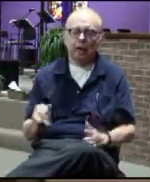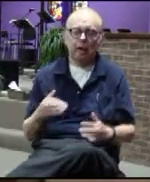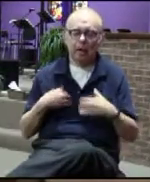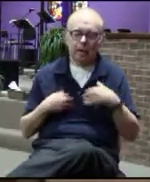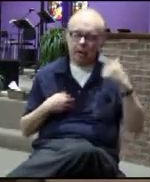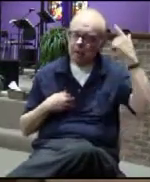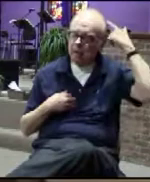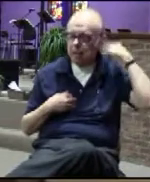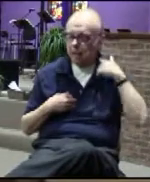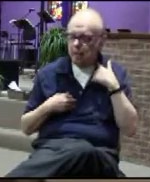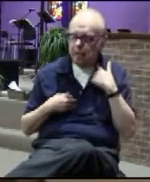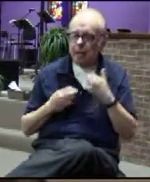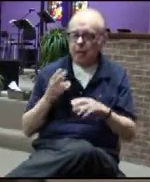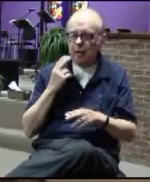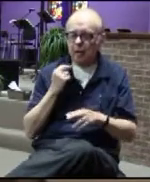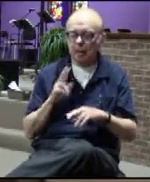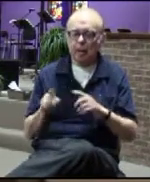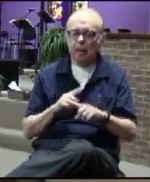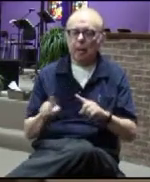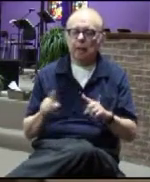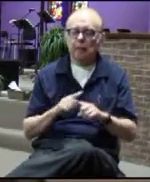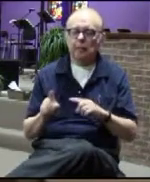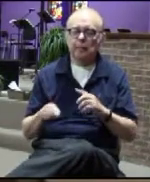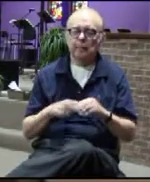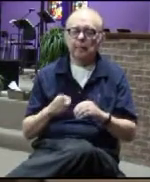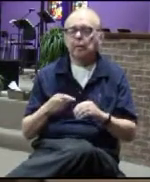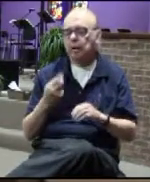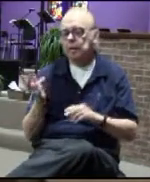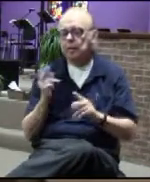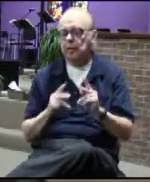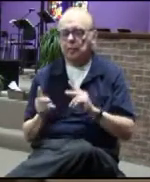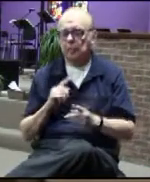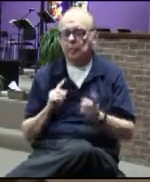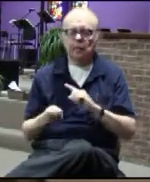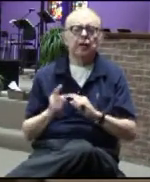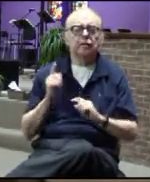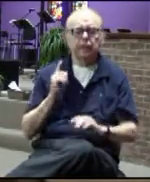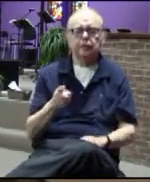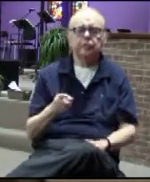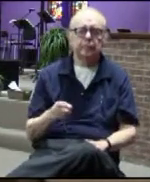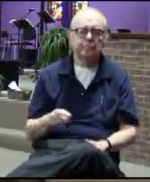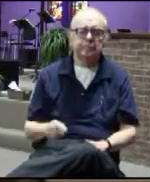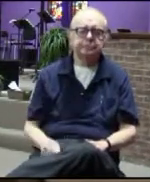long hair but honey there's something different about your persona it changes